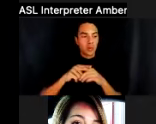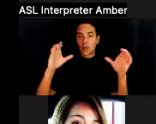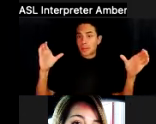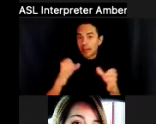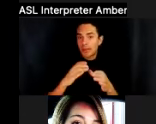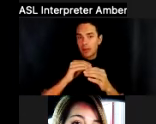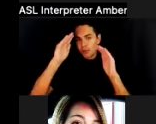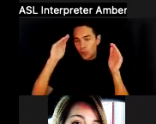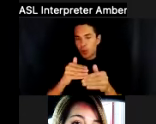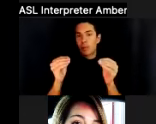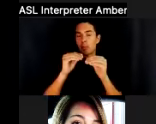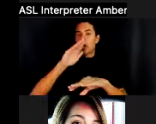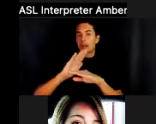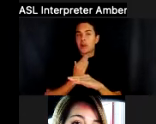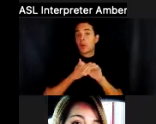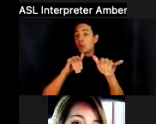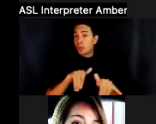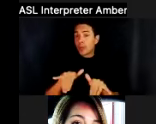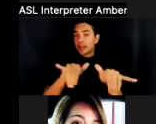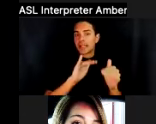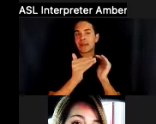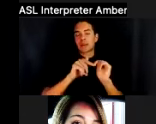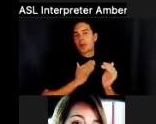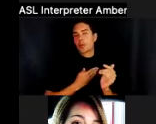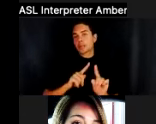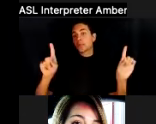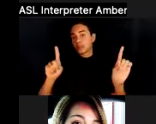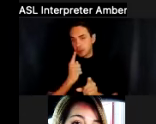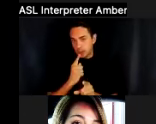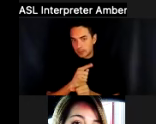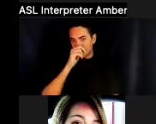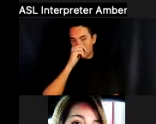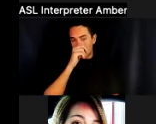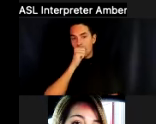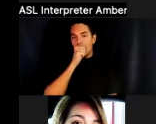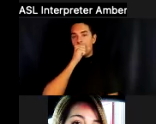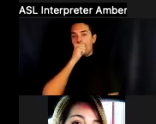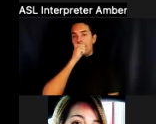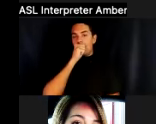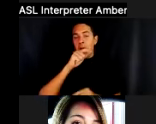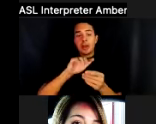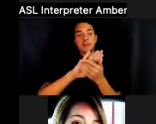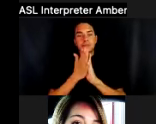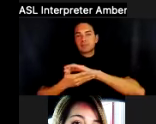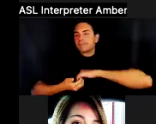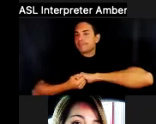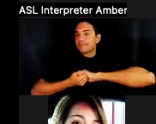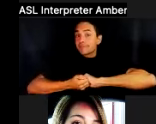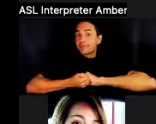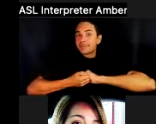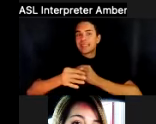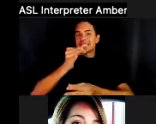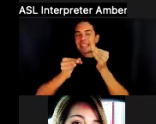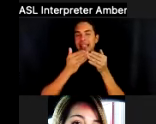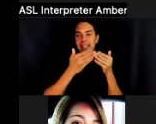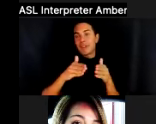focus more on our commonalities and our differences, and to be in solidarity rather than divided. But yeah,